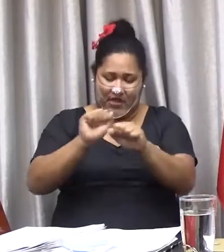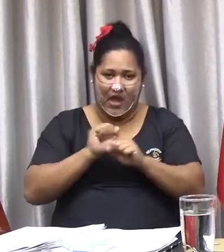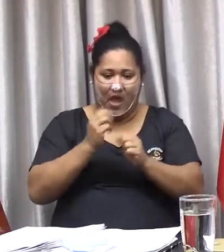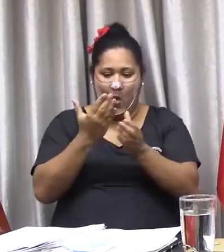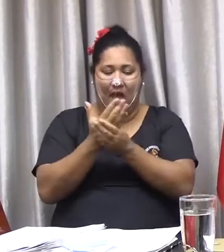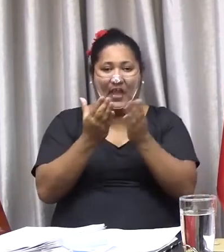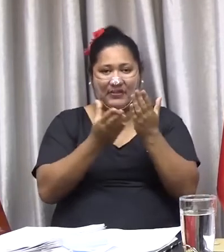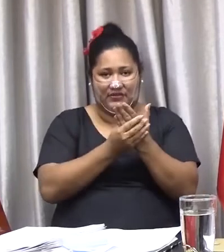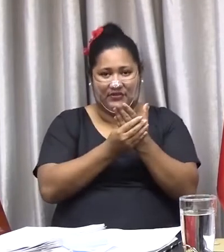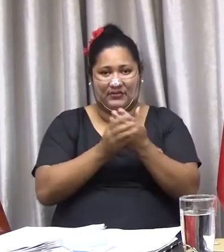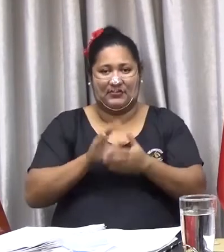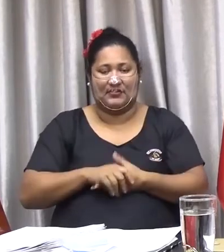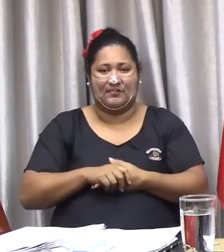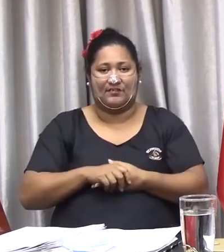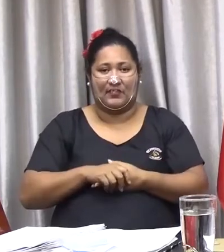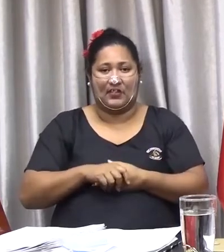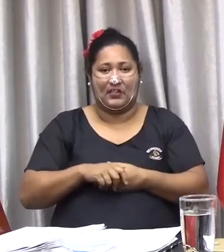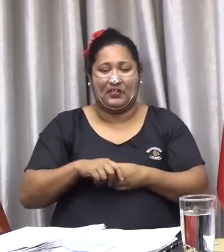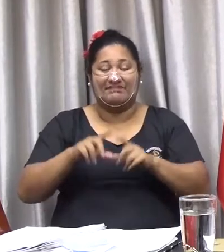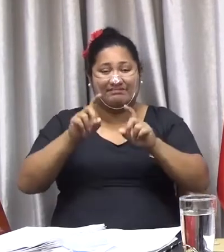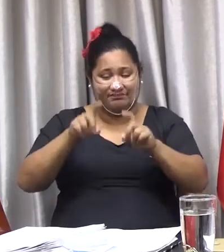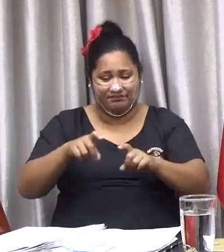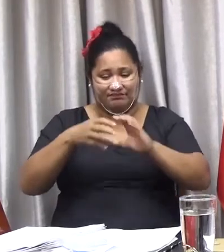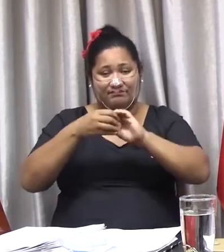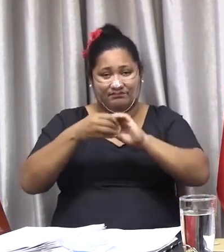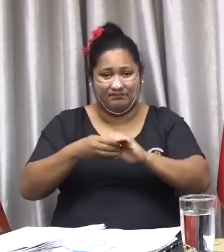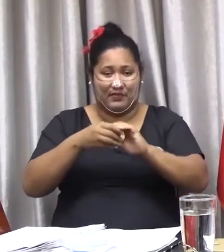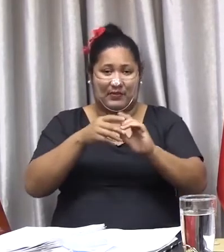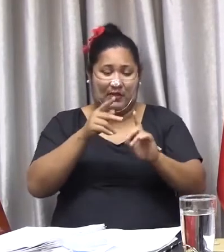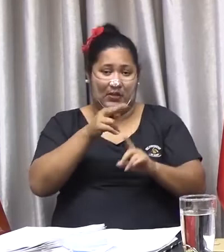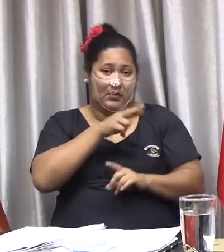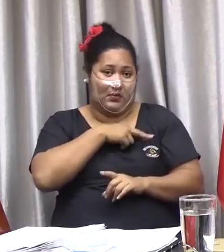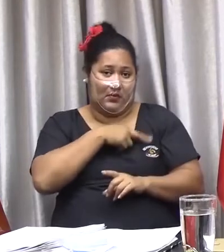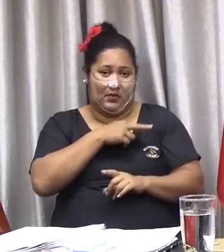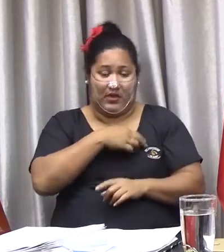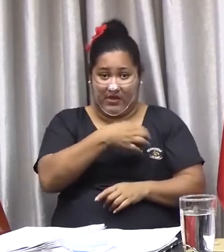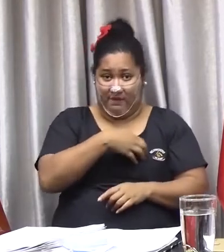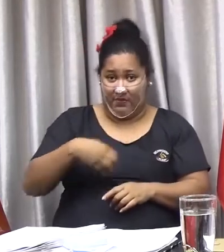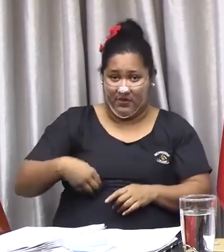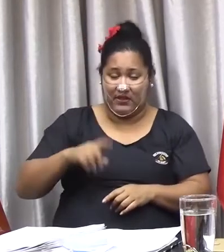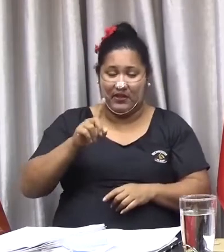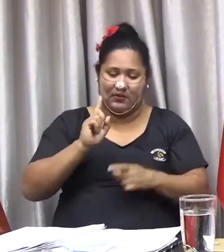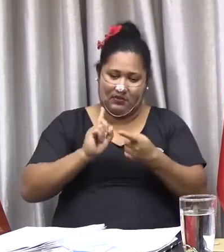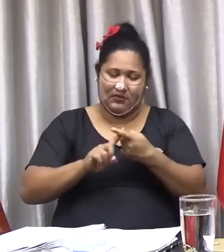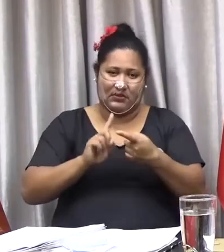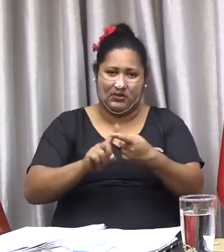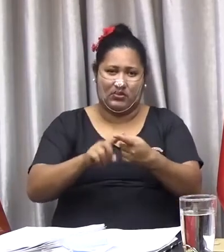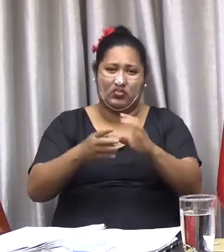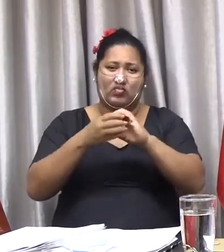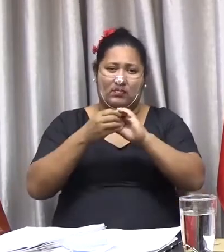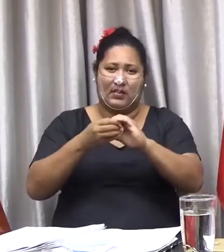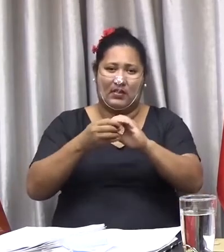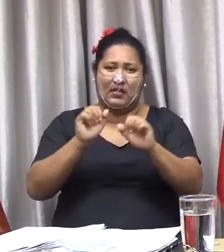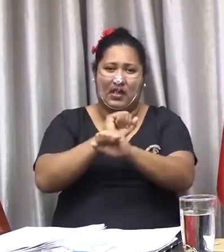hands. It remains a priority of the government, and it should continue to remain